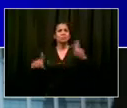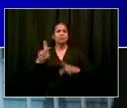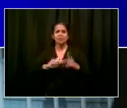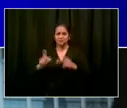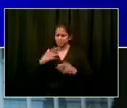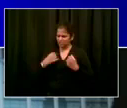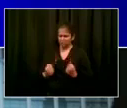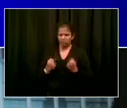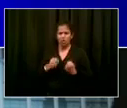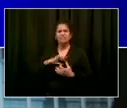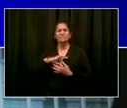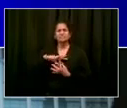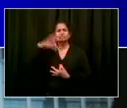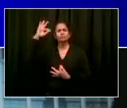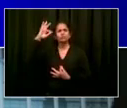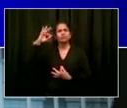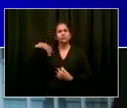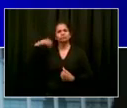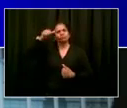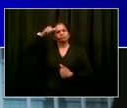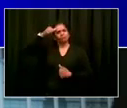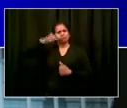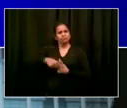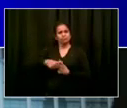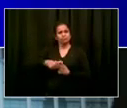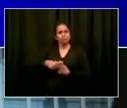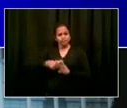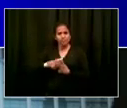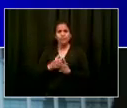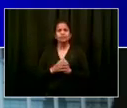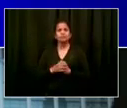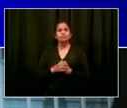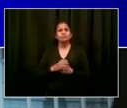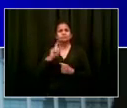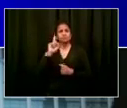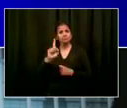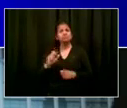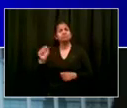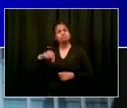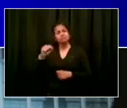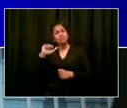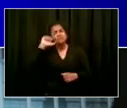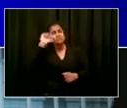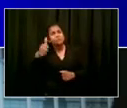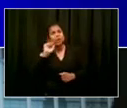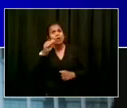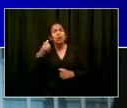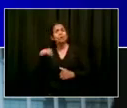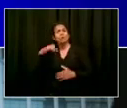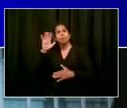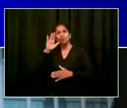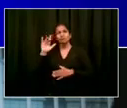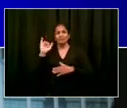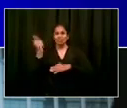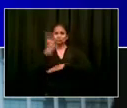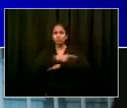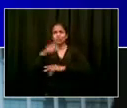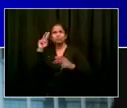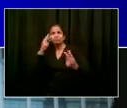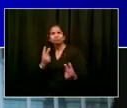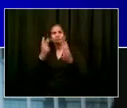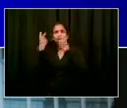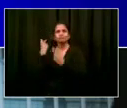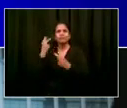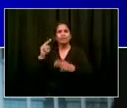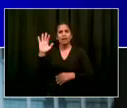we mourn again. We honor those we lost, their greatness. We miss them.